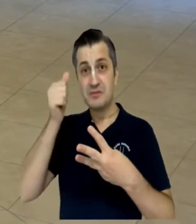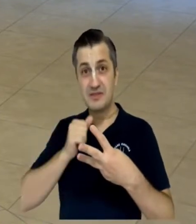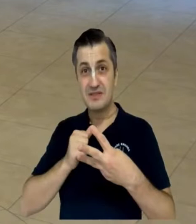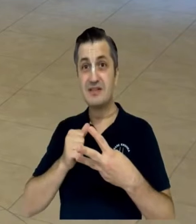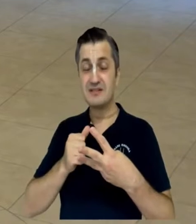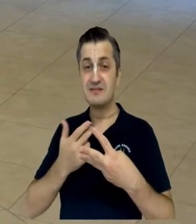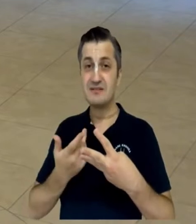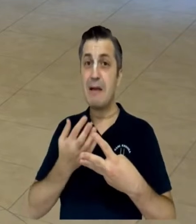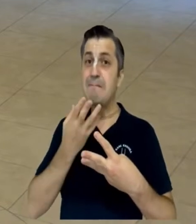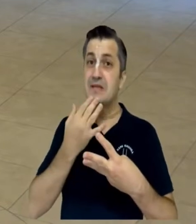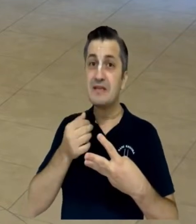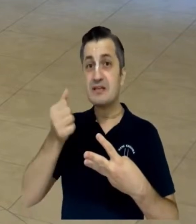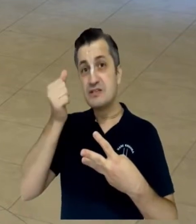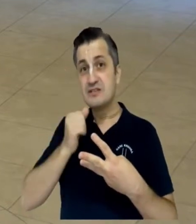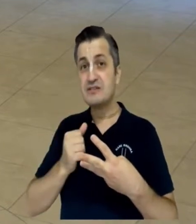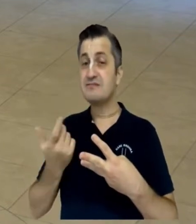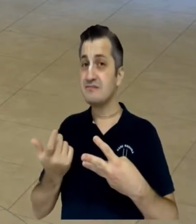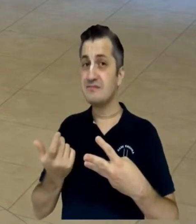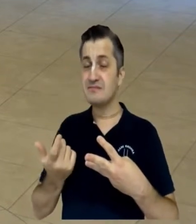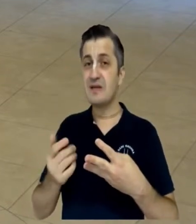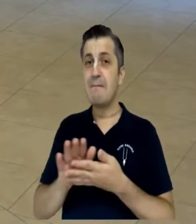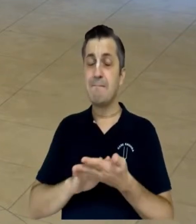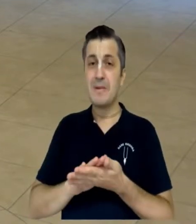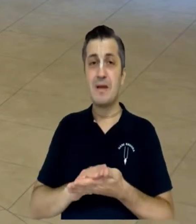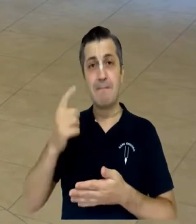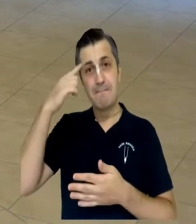They're based on our imperfect senses.